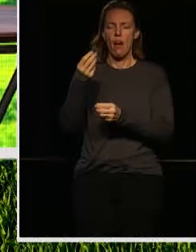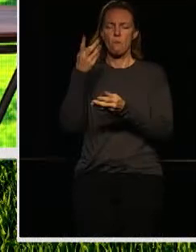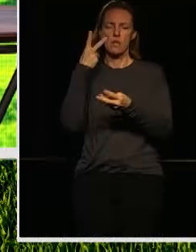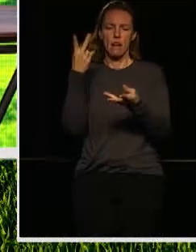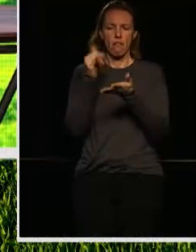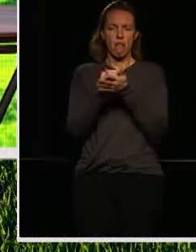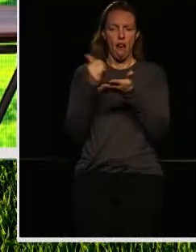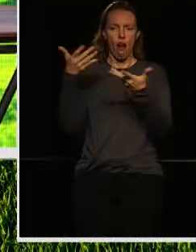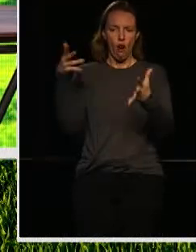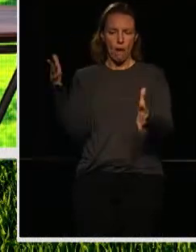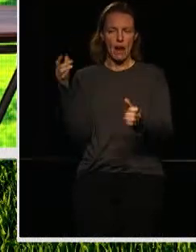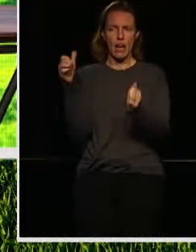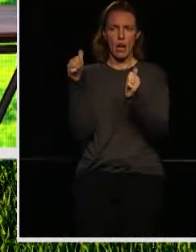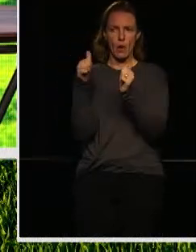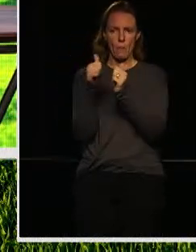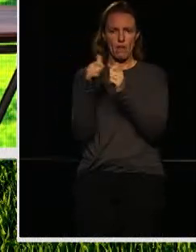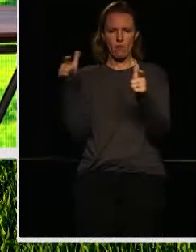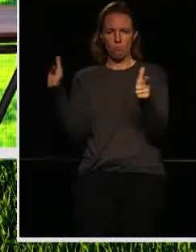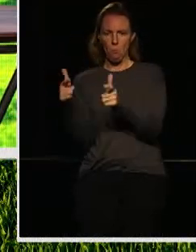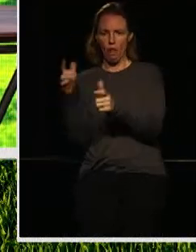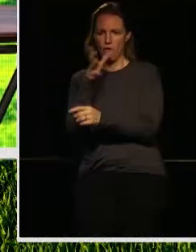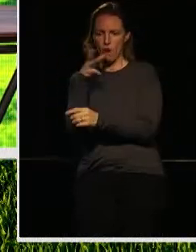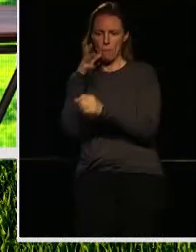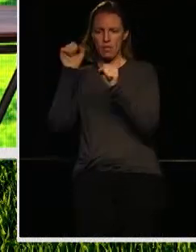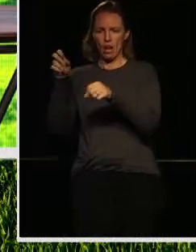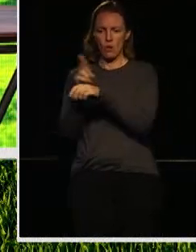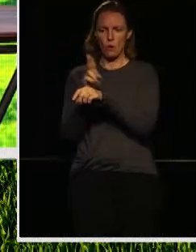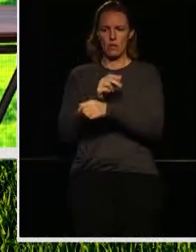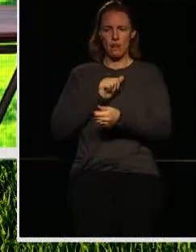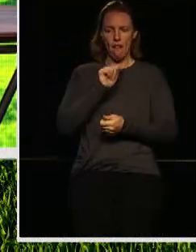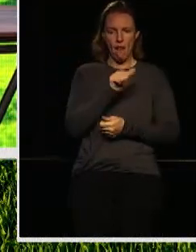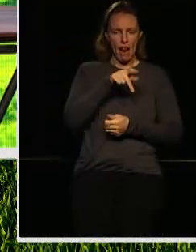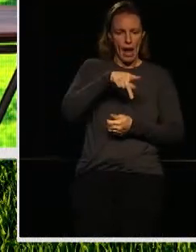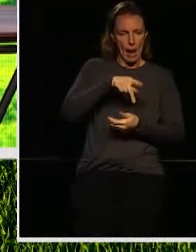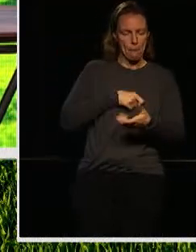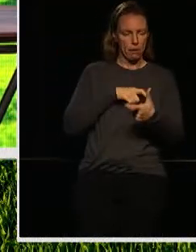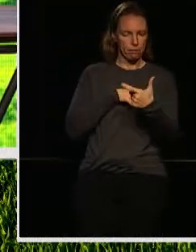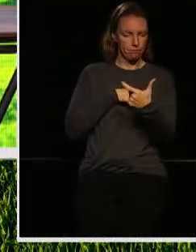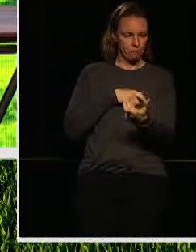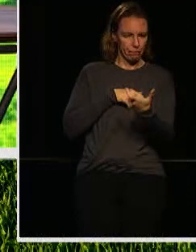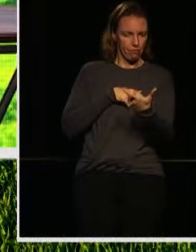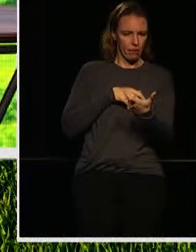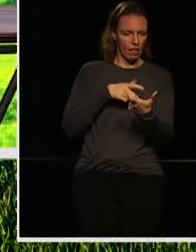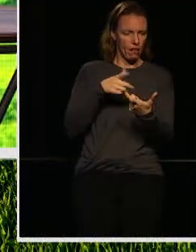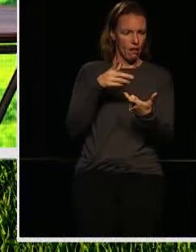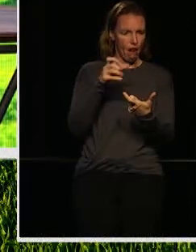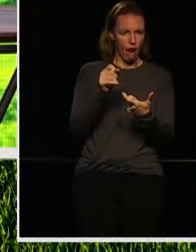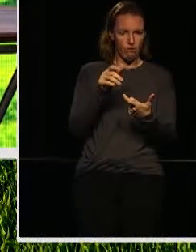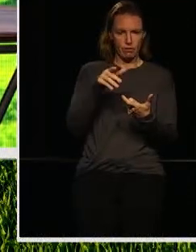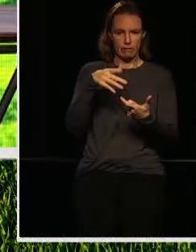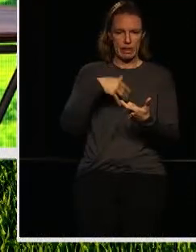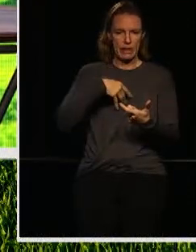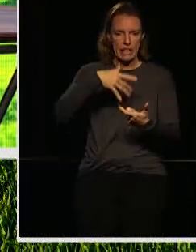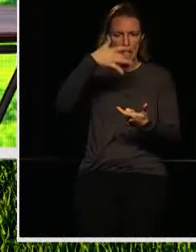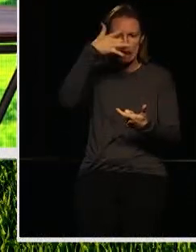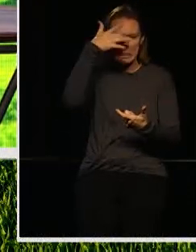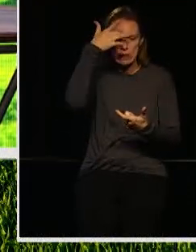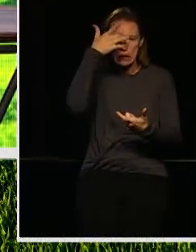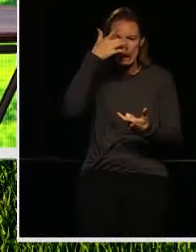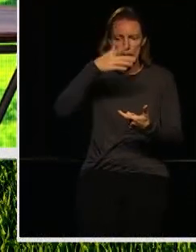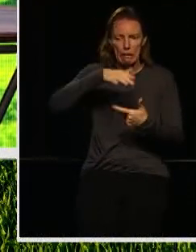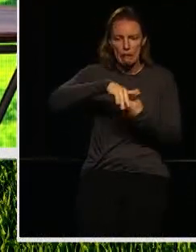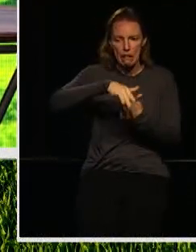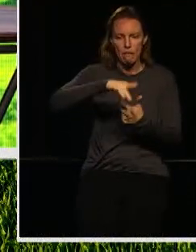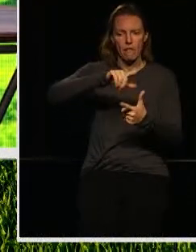that smaller farmers can use an app on their phone and take a picture of a blighted leaf and then determine what